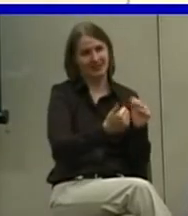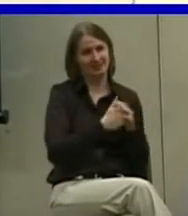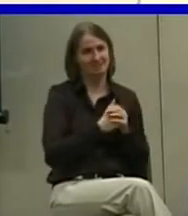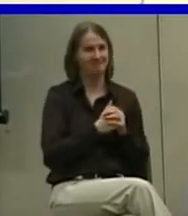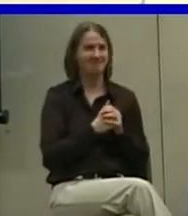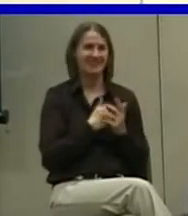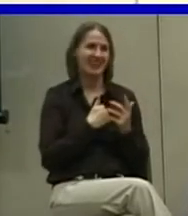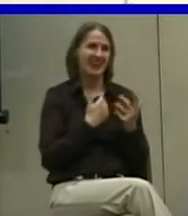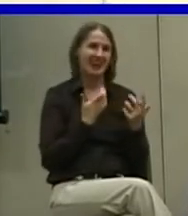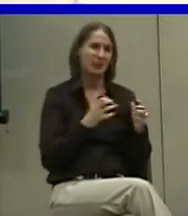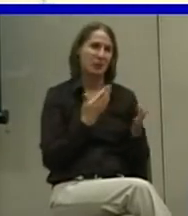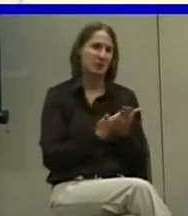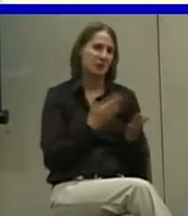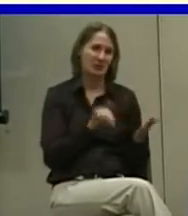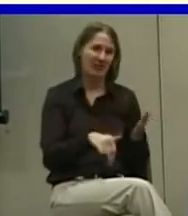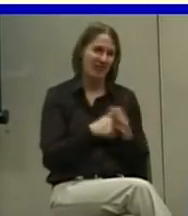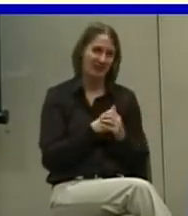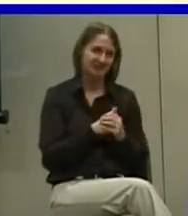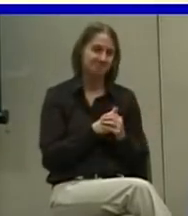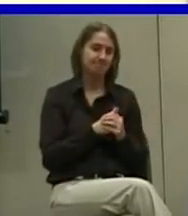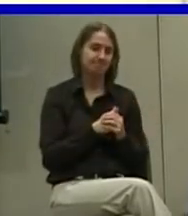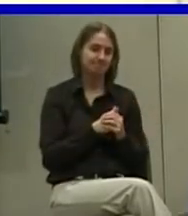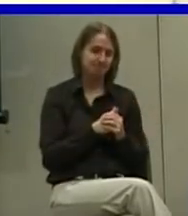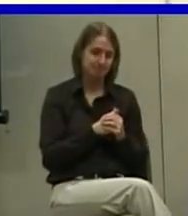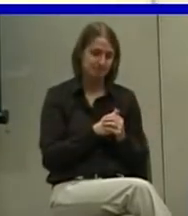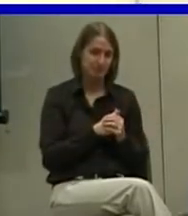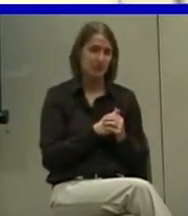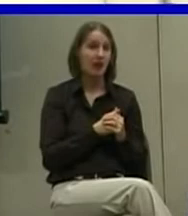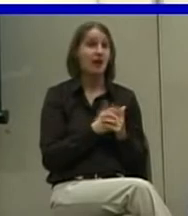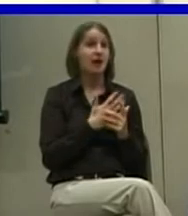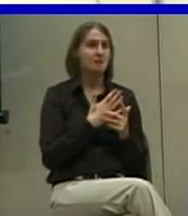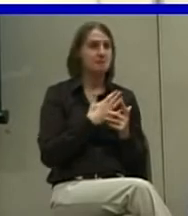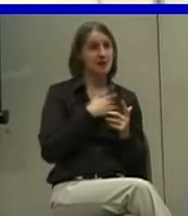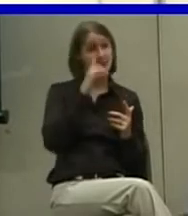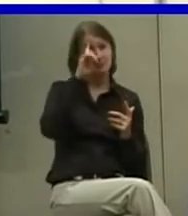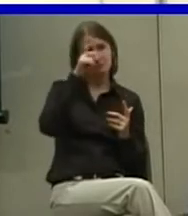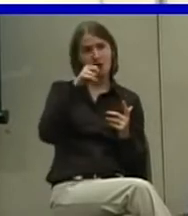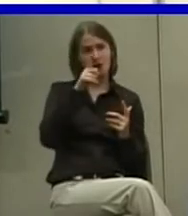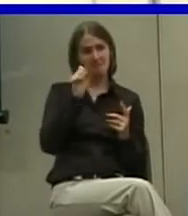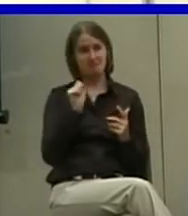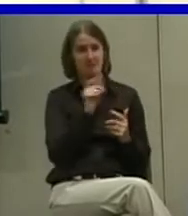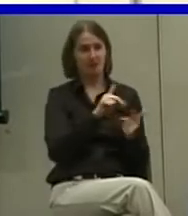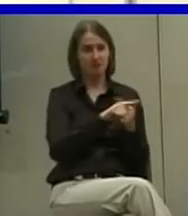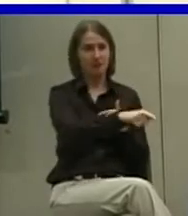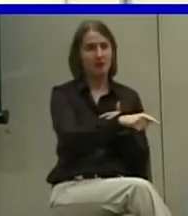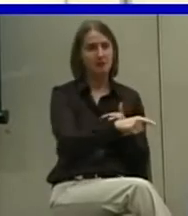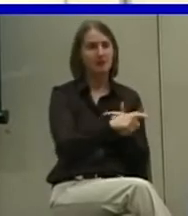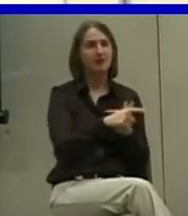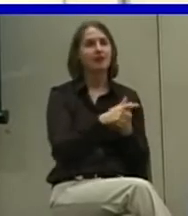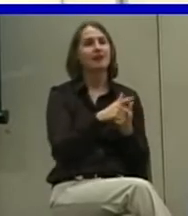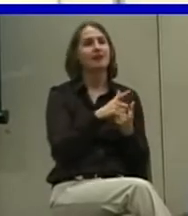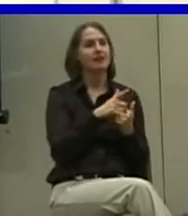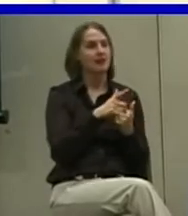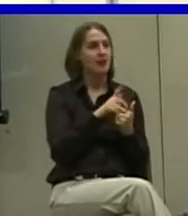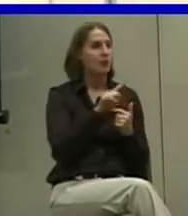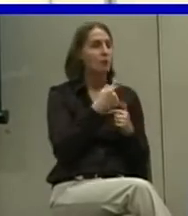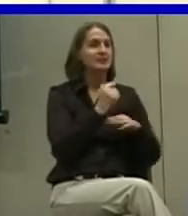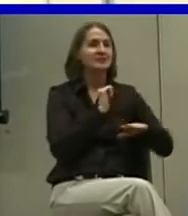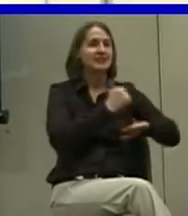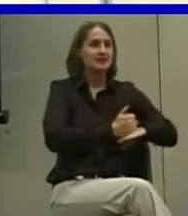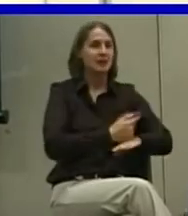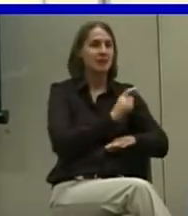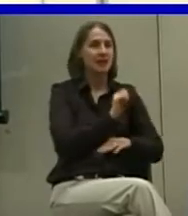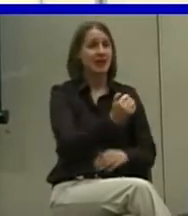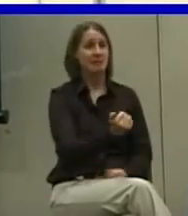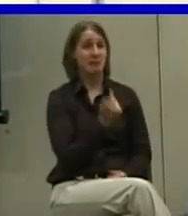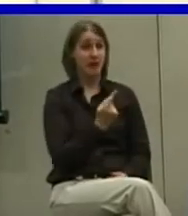don't need to prove that. Second, when I give my witty comeback, all it does is set the occasion for them to come back with something that's not so witty,